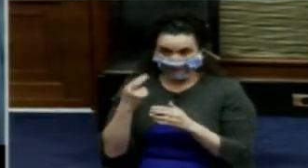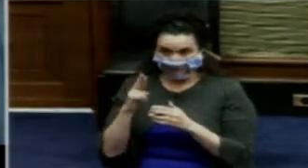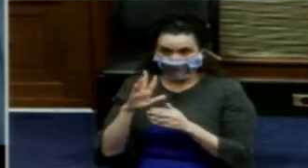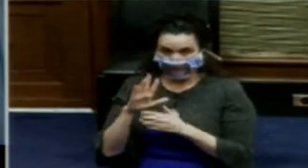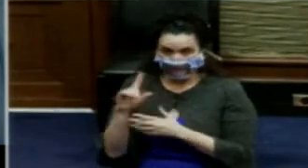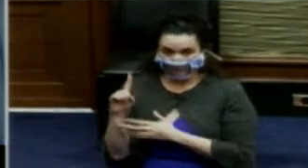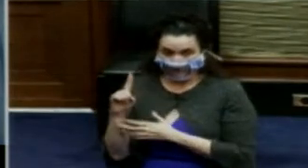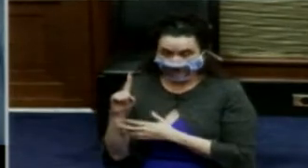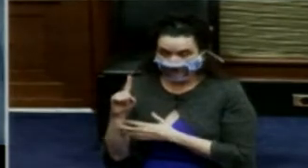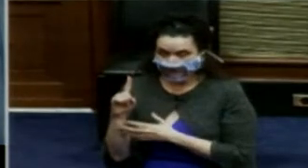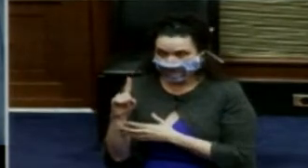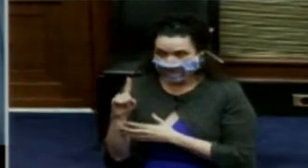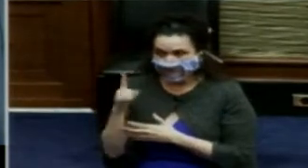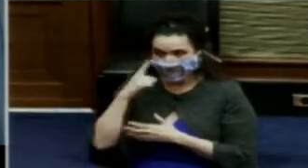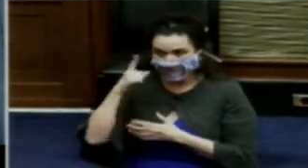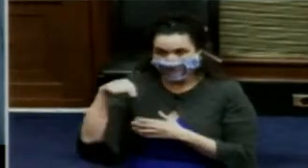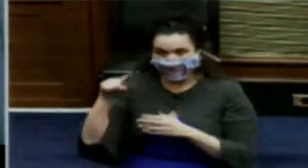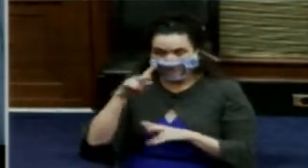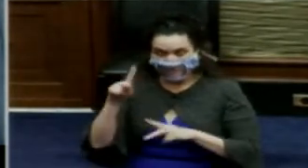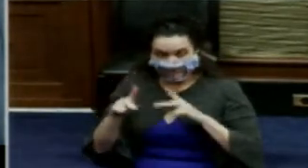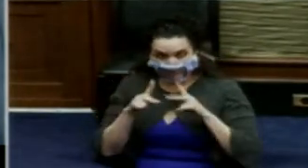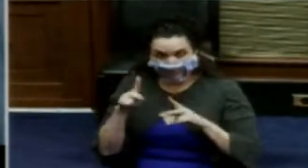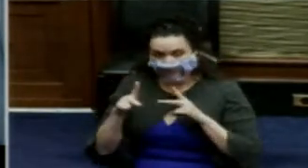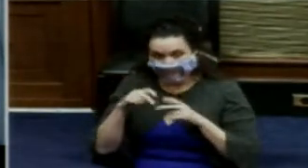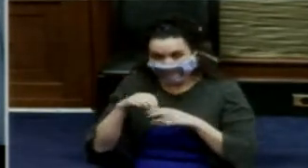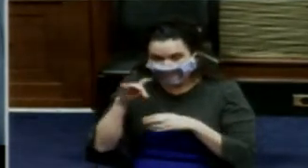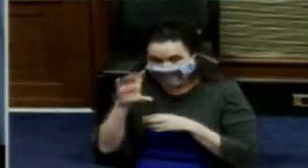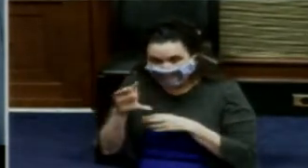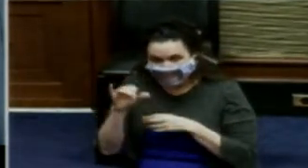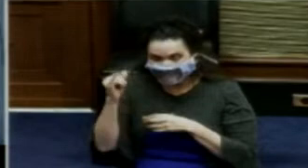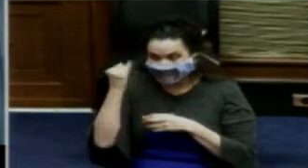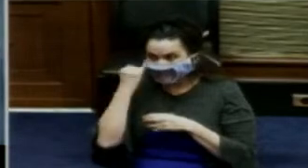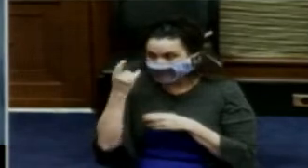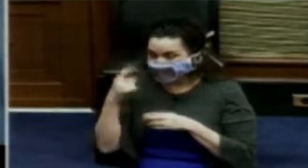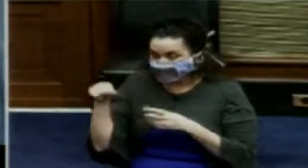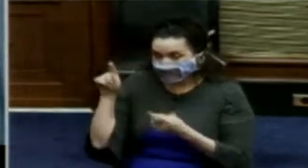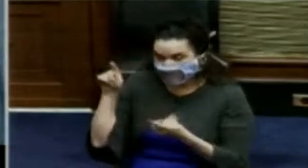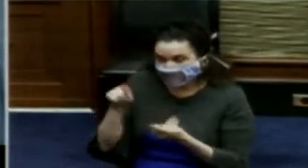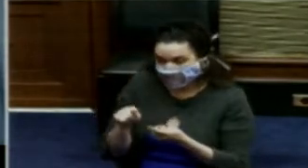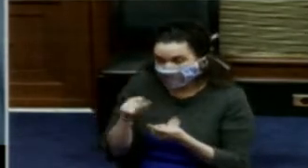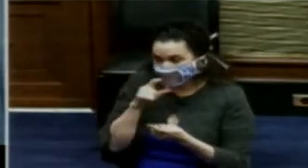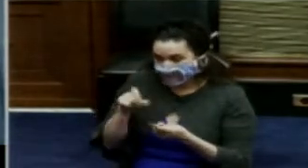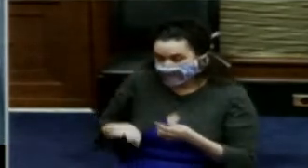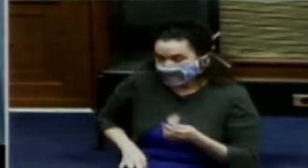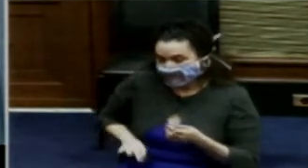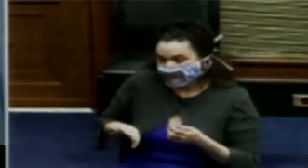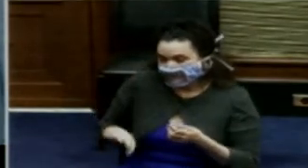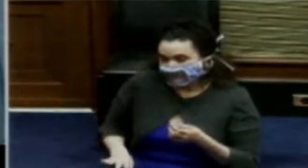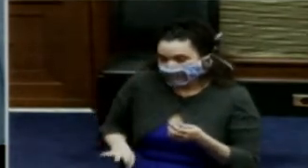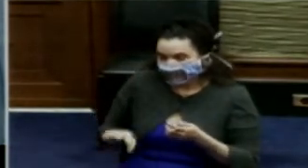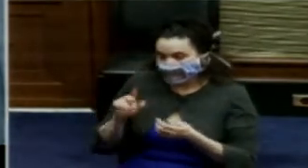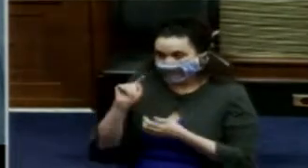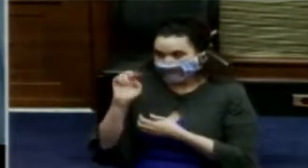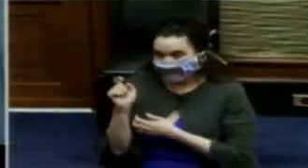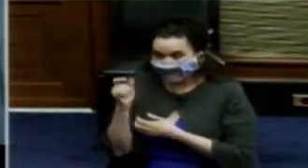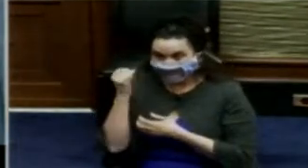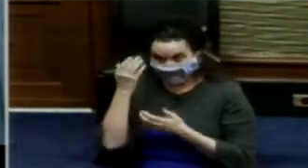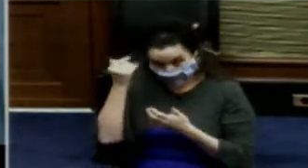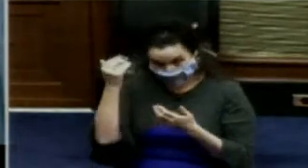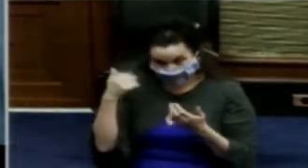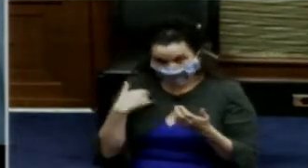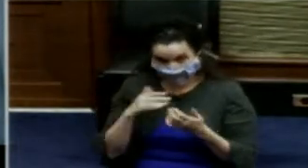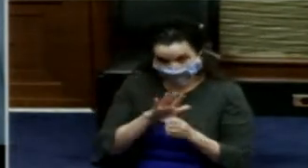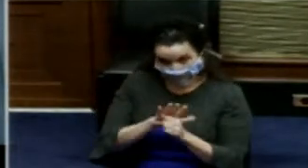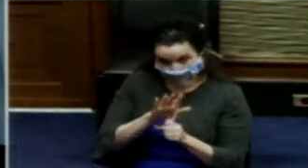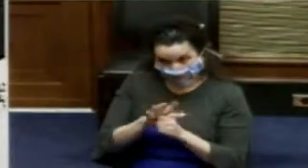if the residents of DC were exempted from, say, 50% of federal taxes because they have some representation already, would that be